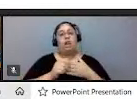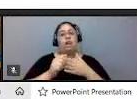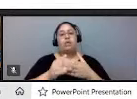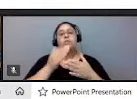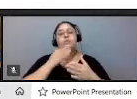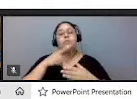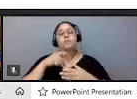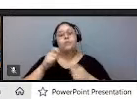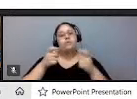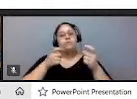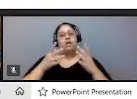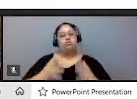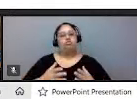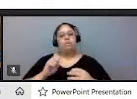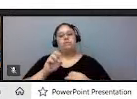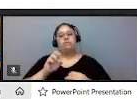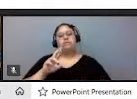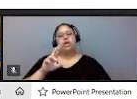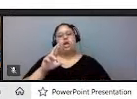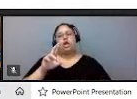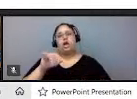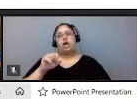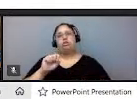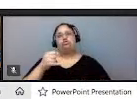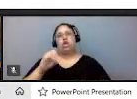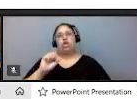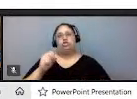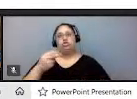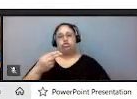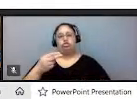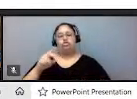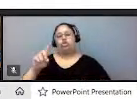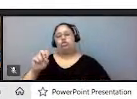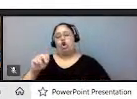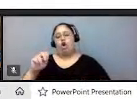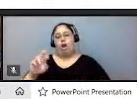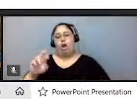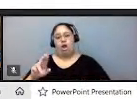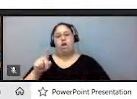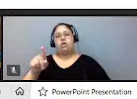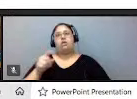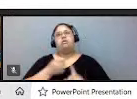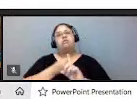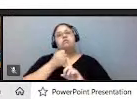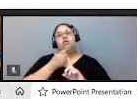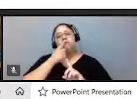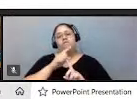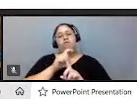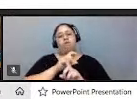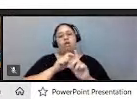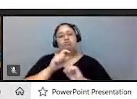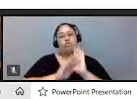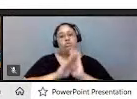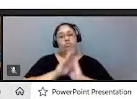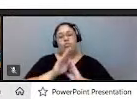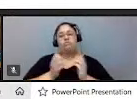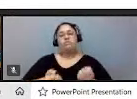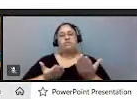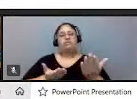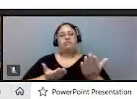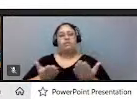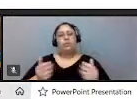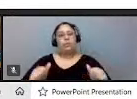port manager by Mr Rees Donna ease the drive um for culture service excellence and customer